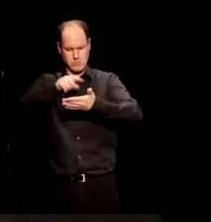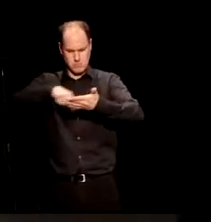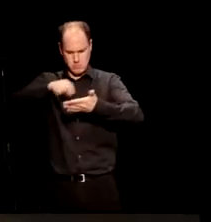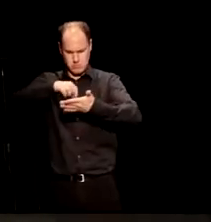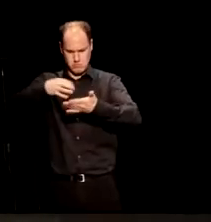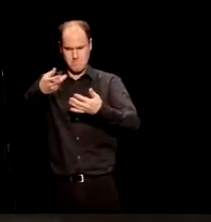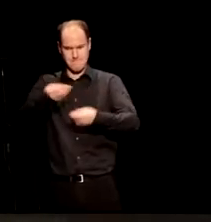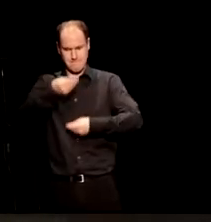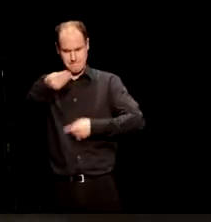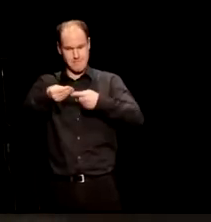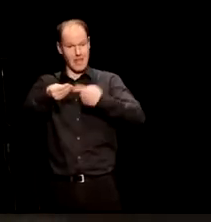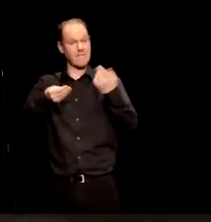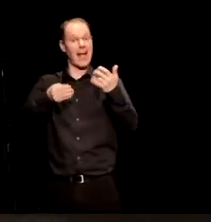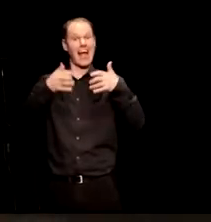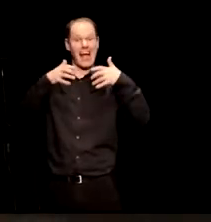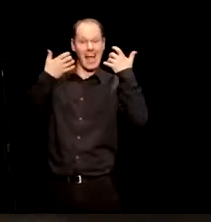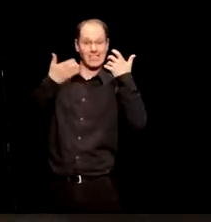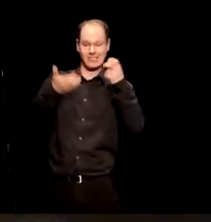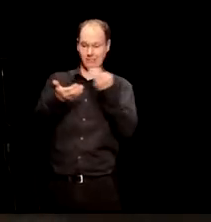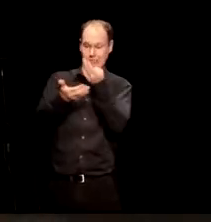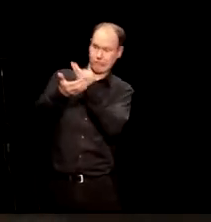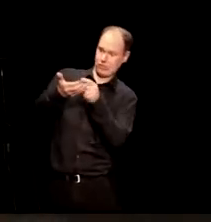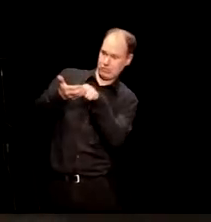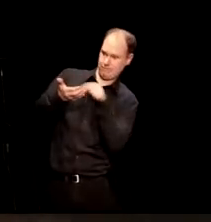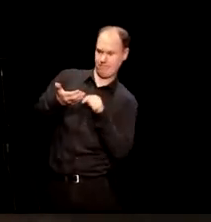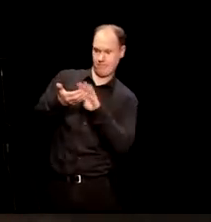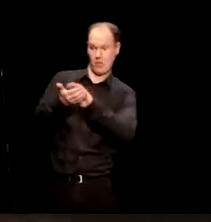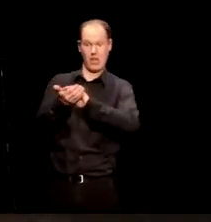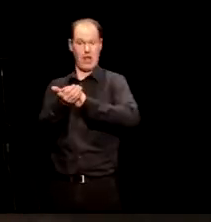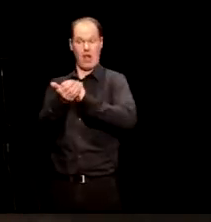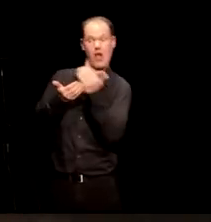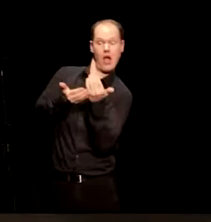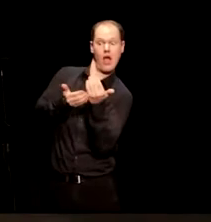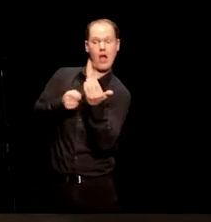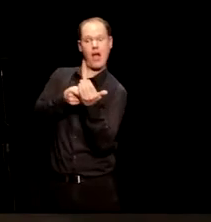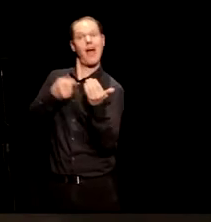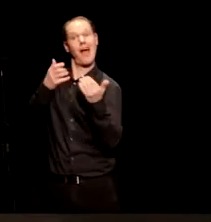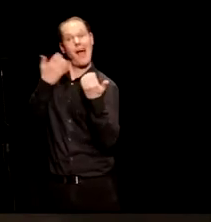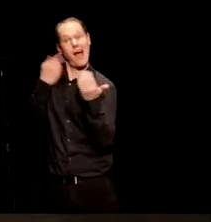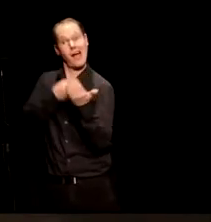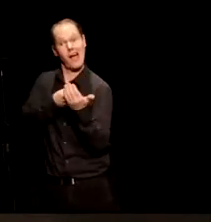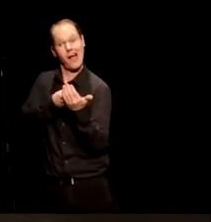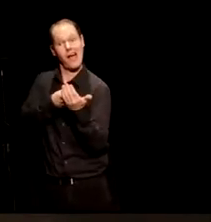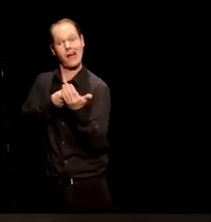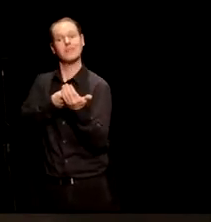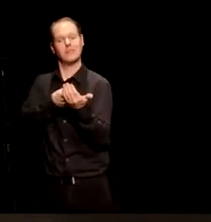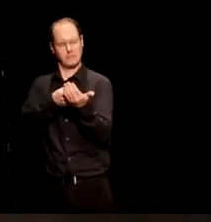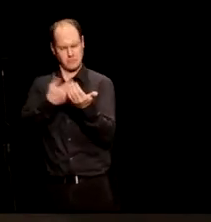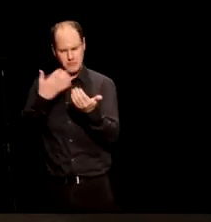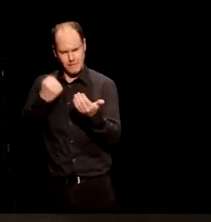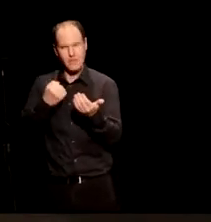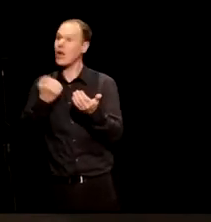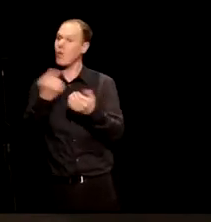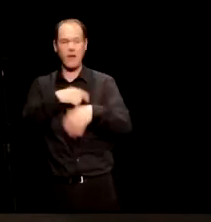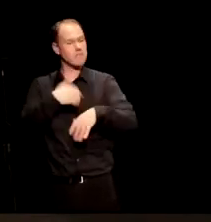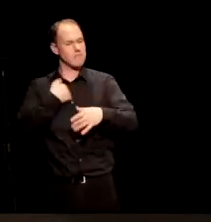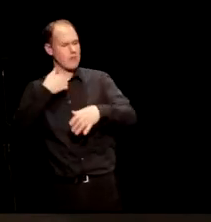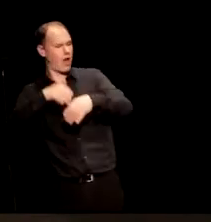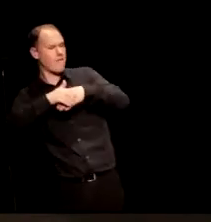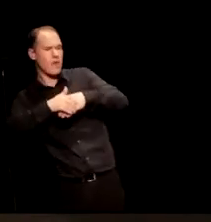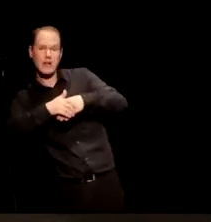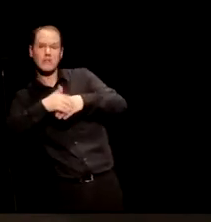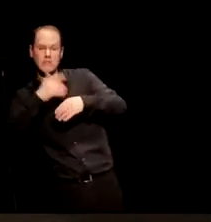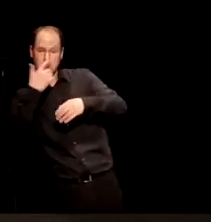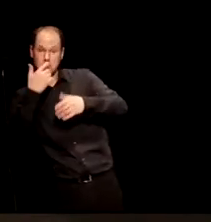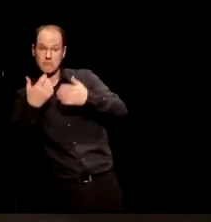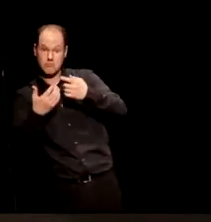on the outside. And the cat's out on the inside. A friend of mine gave me your address and said you can furnish